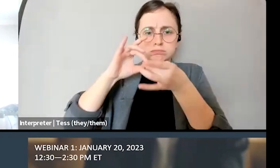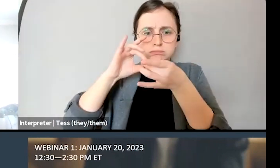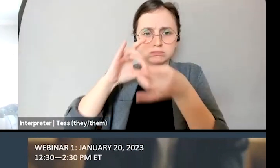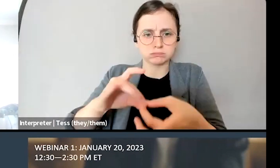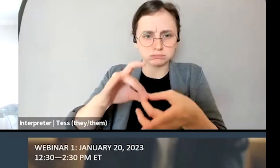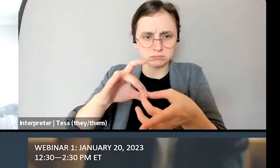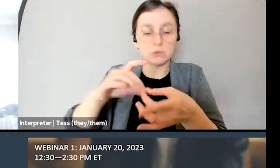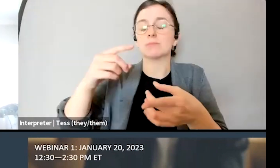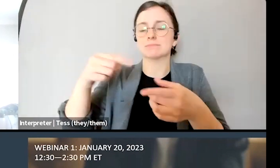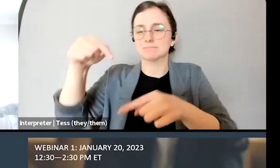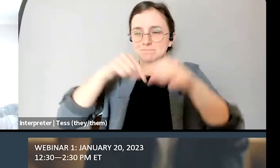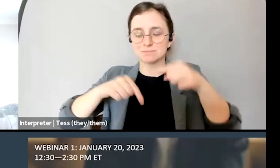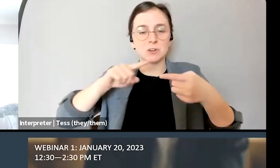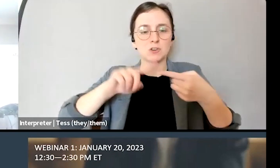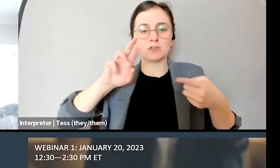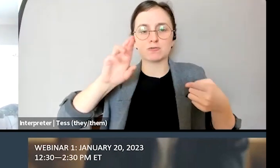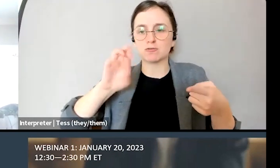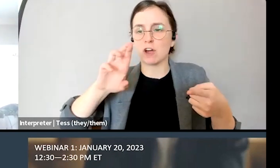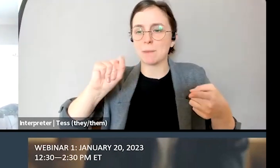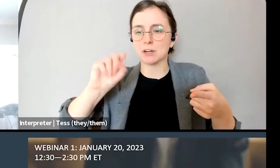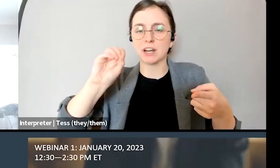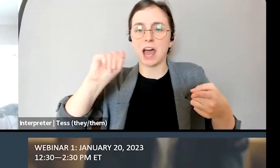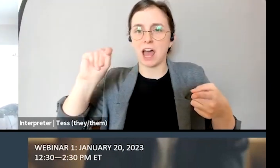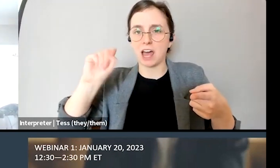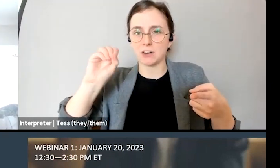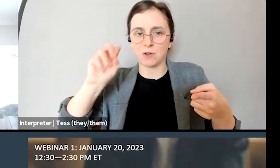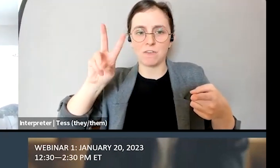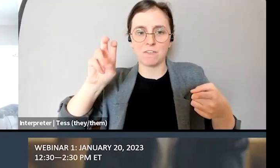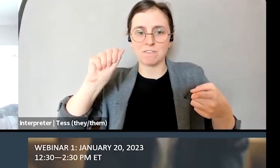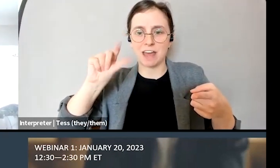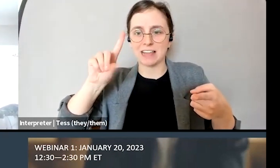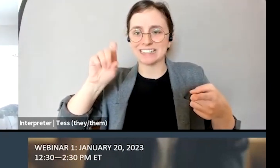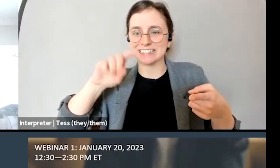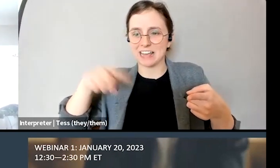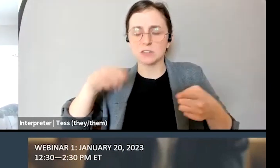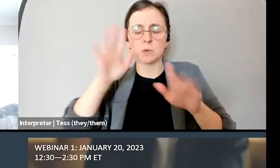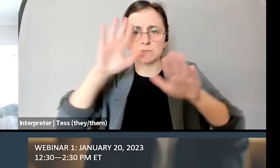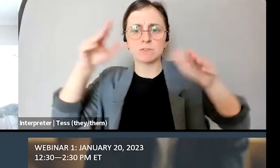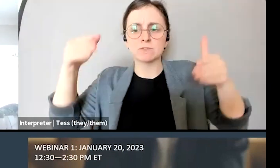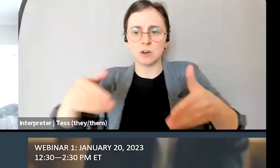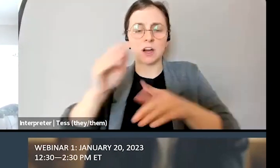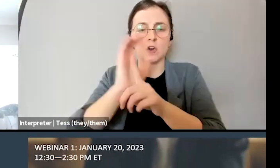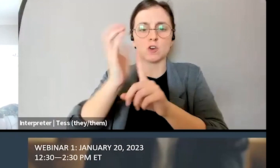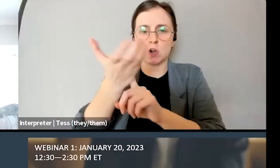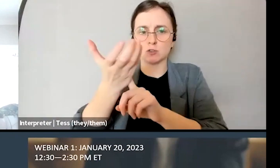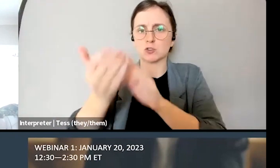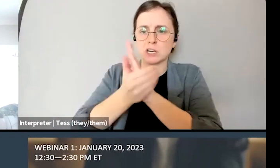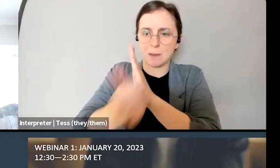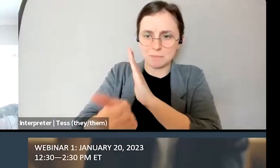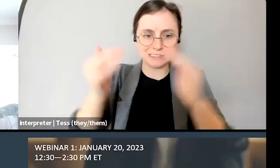the role of law enforcement in the context of 988, followed by an audience question and